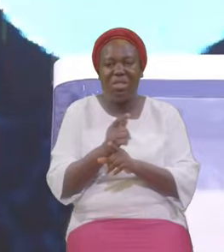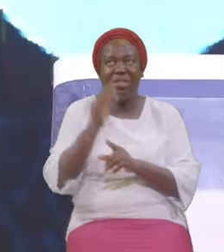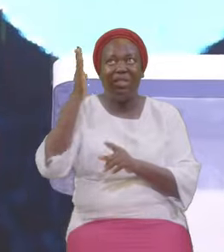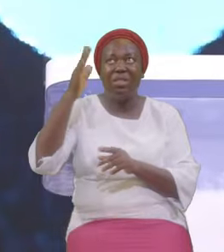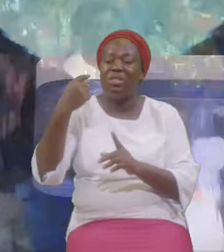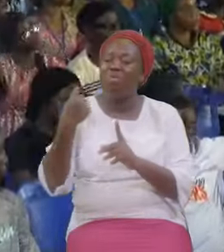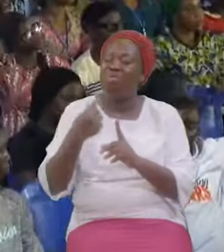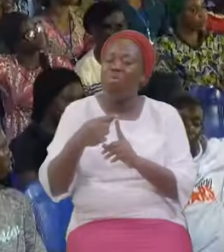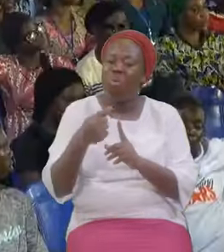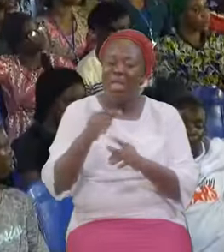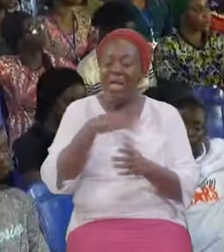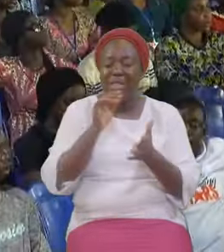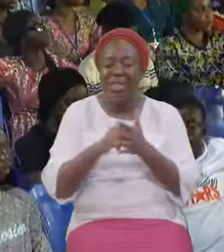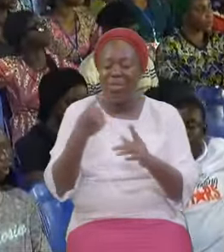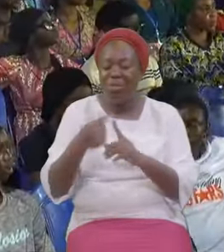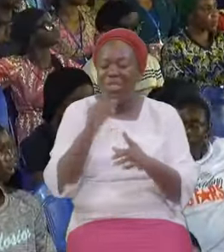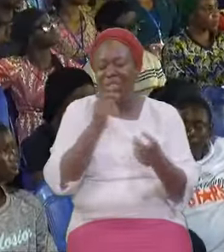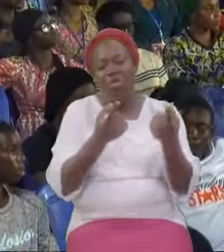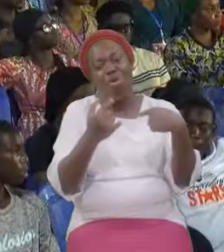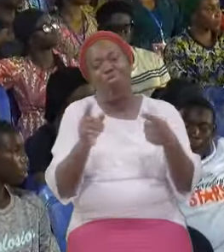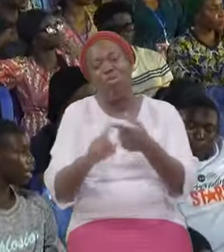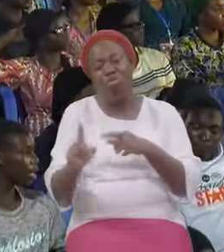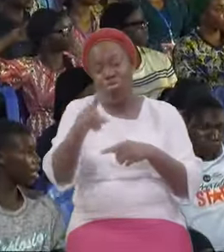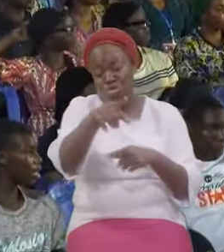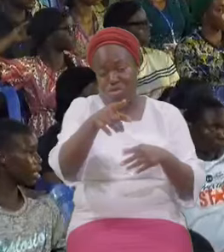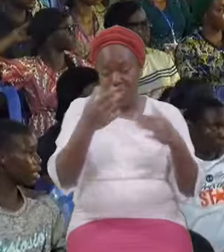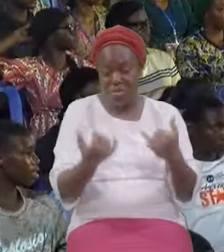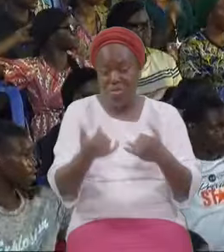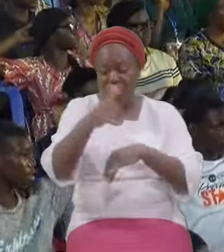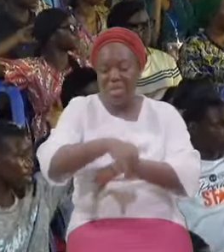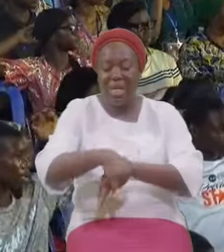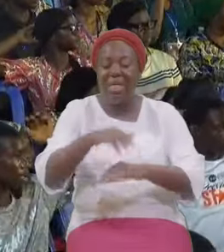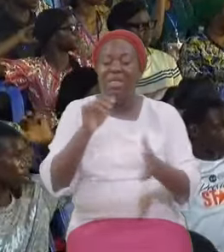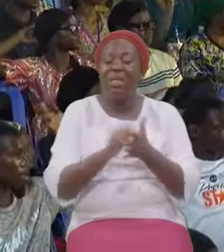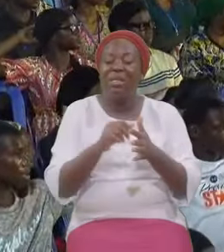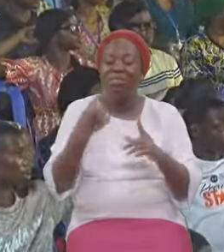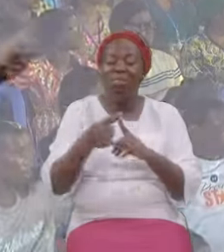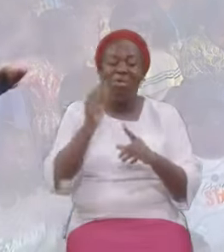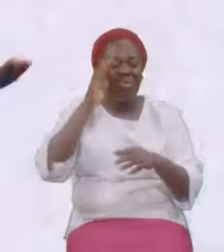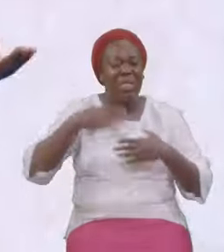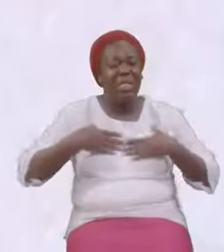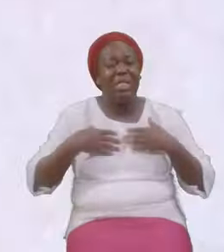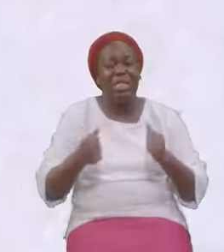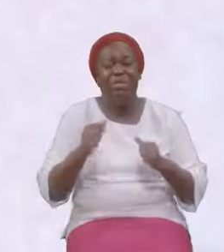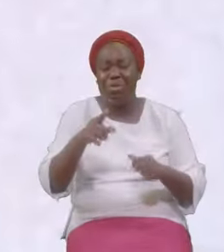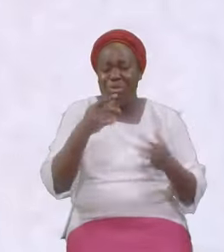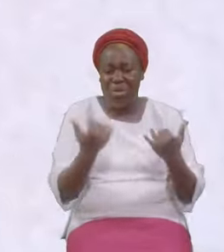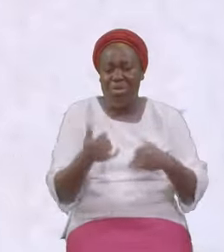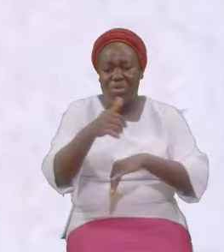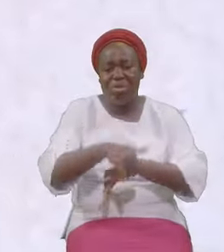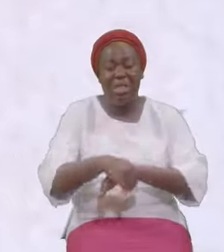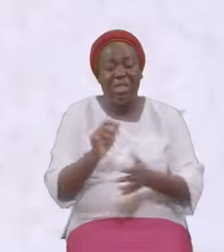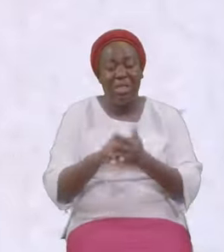you tonight. That word will heal you tonight. That word will open the blind eyes